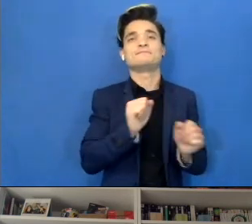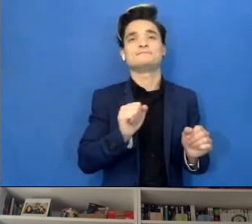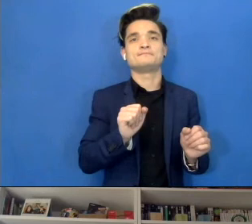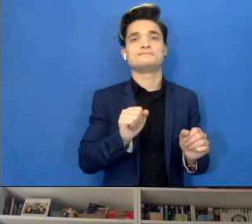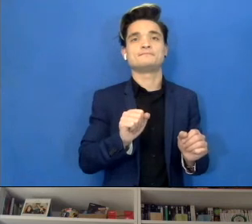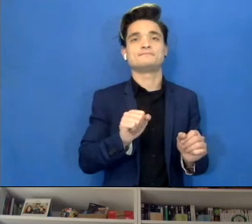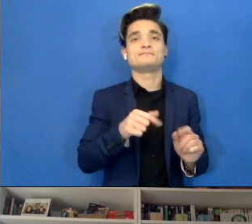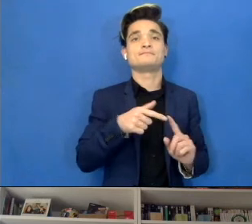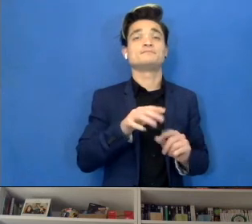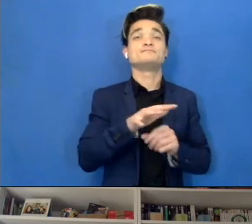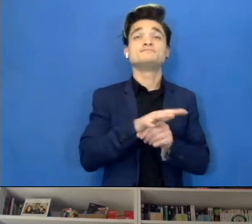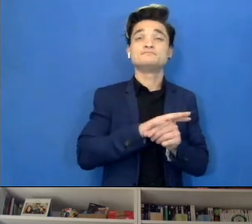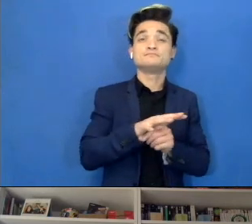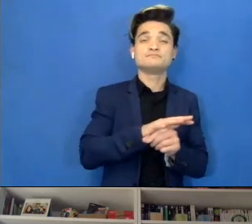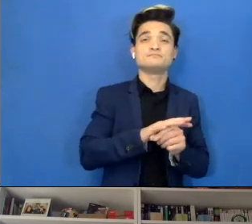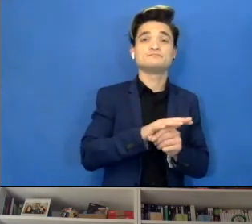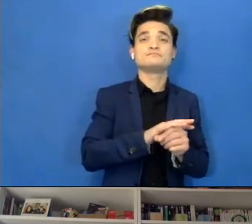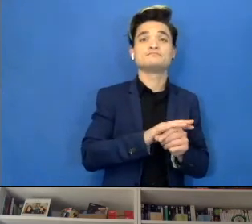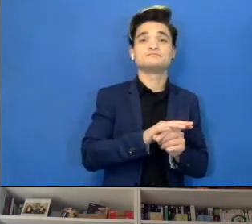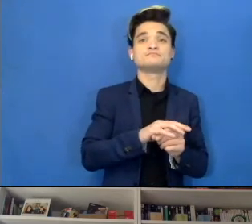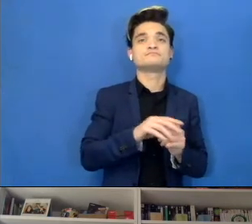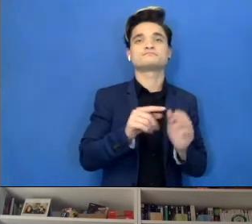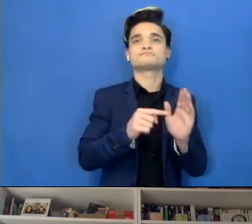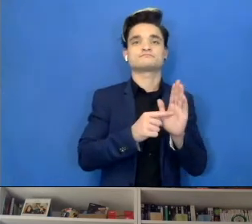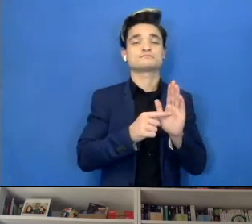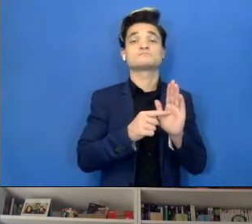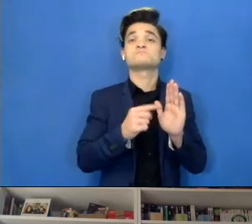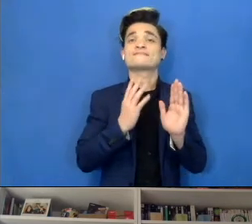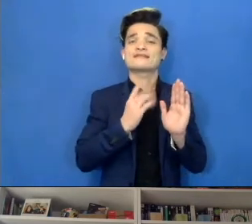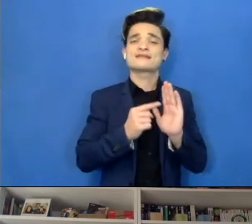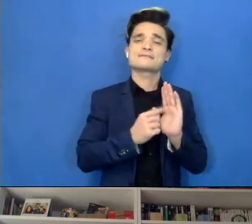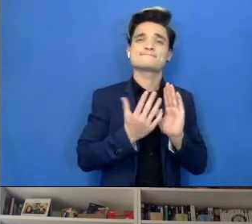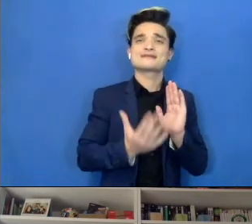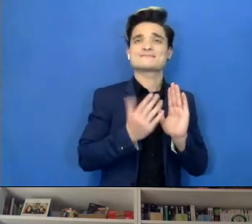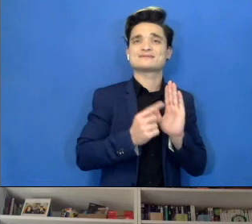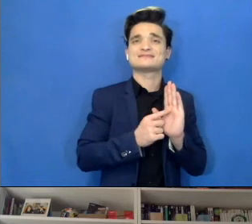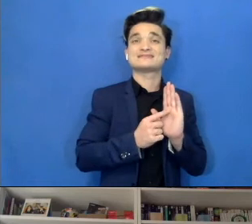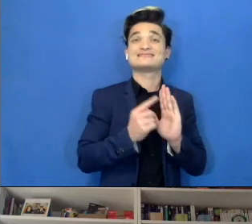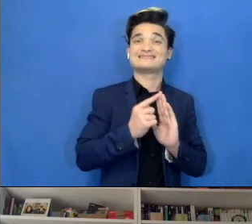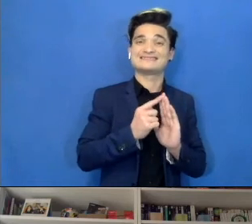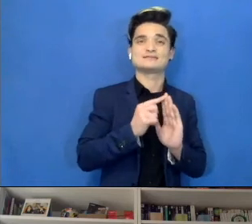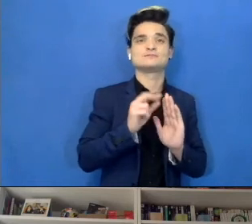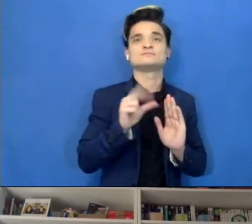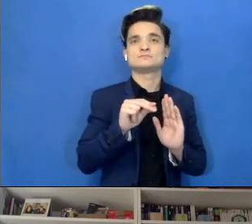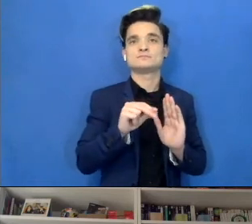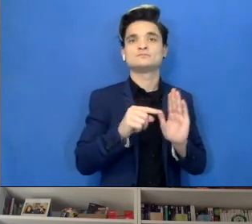go there. So make sure when you're doing this kind of work that you're in the green or in the amber zone. Terje.